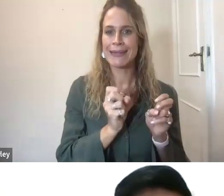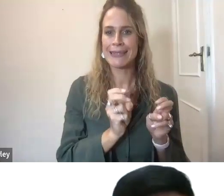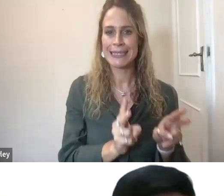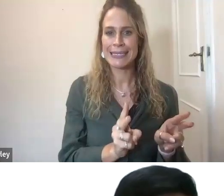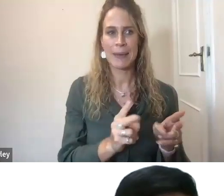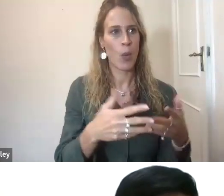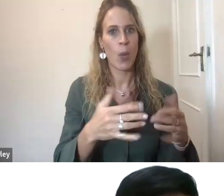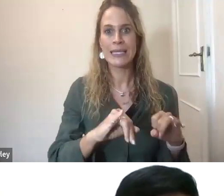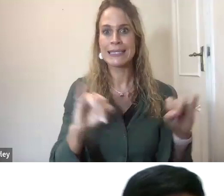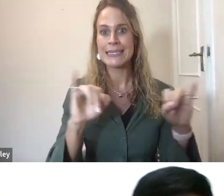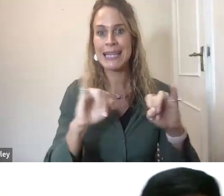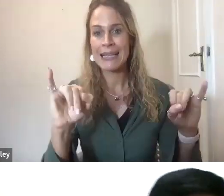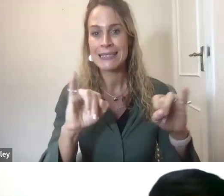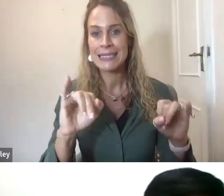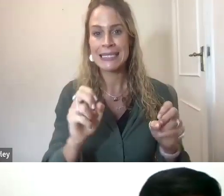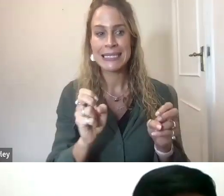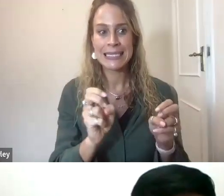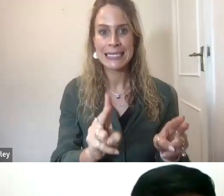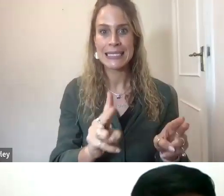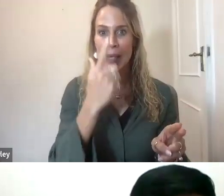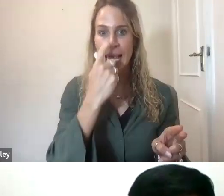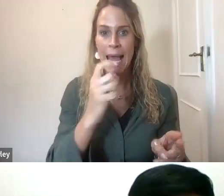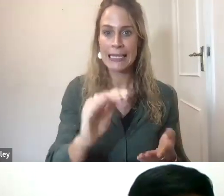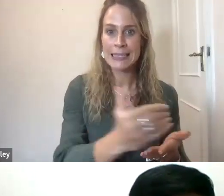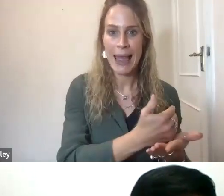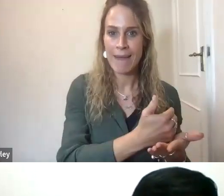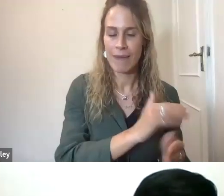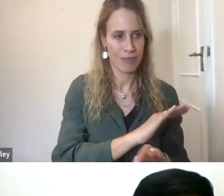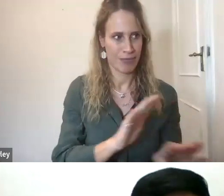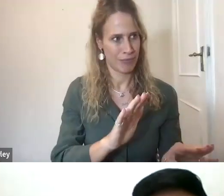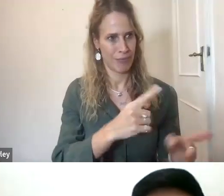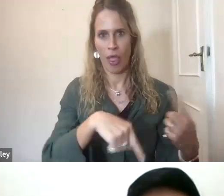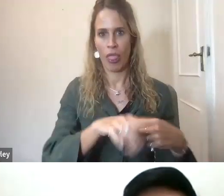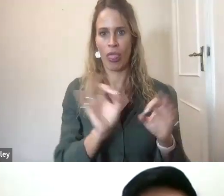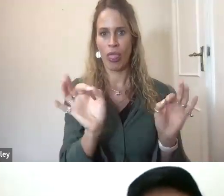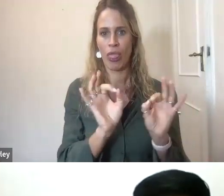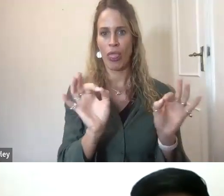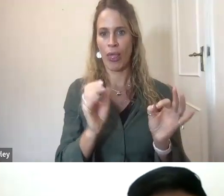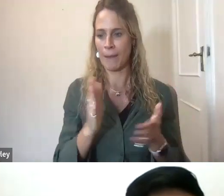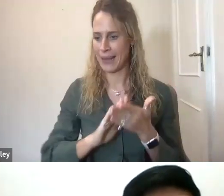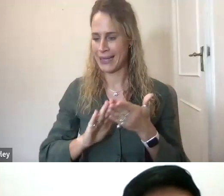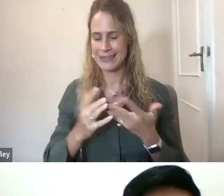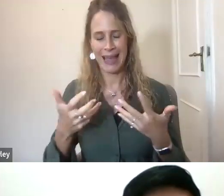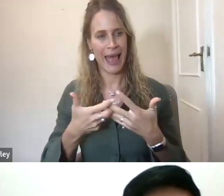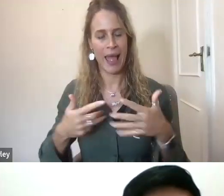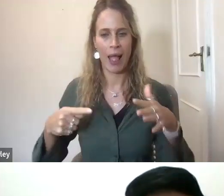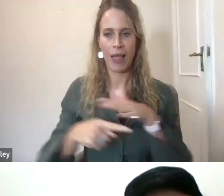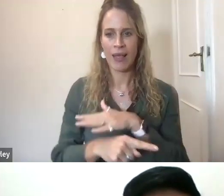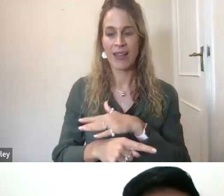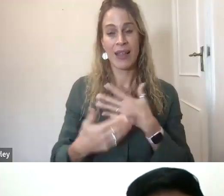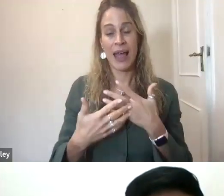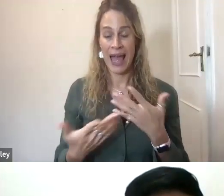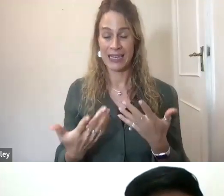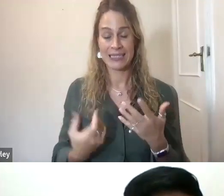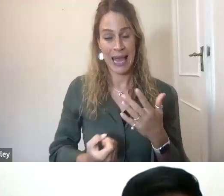are not very great, and things are getting worse, especially with climate change, where there are more storms,